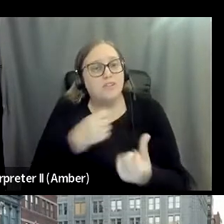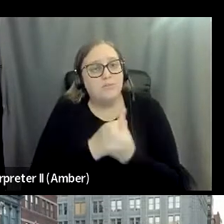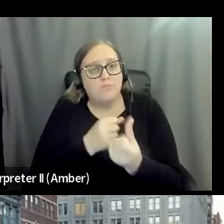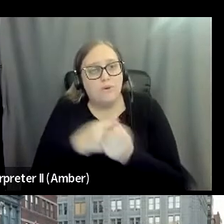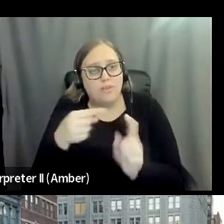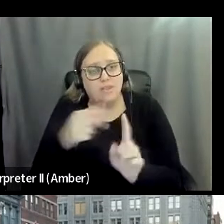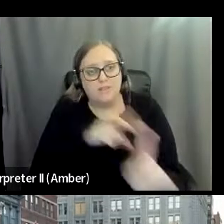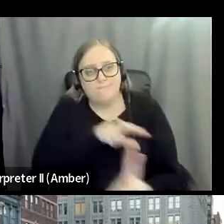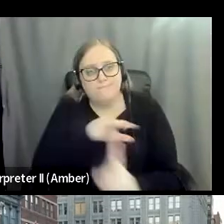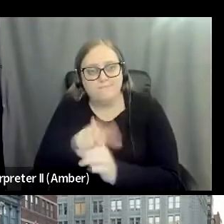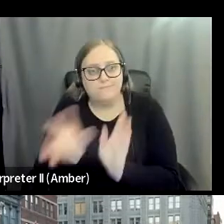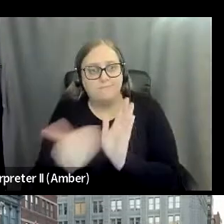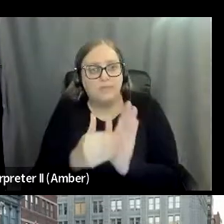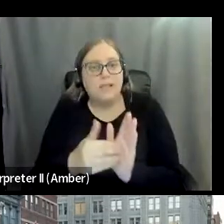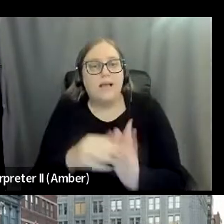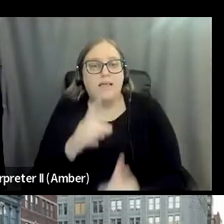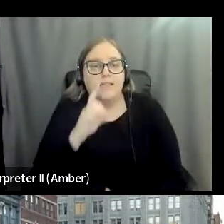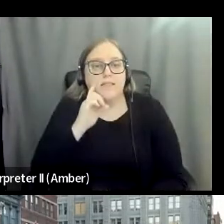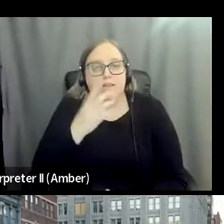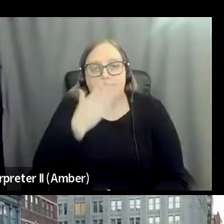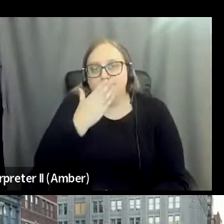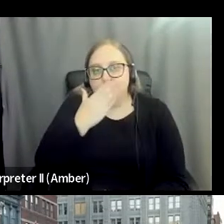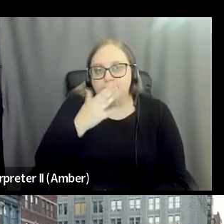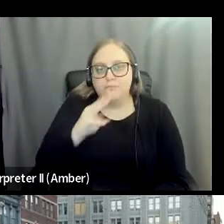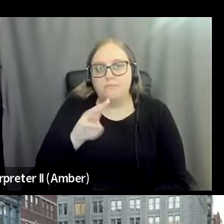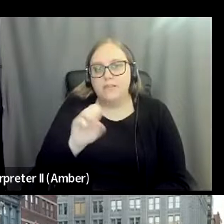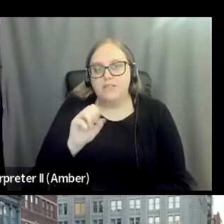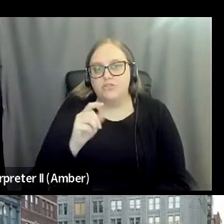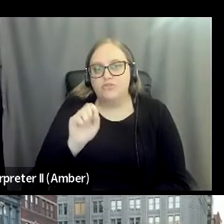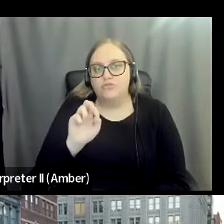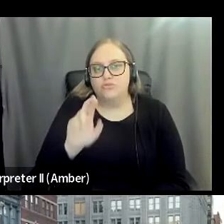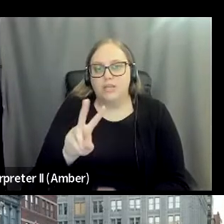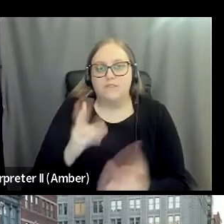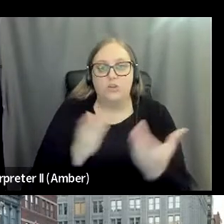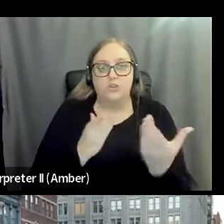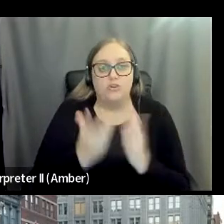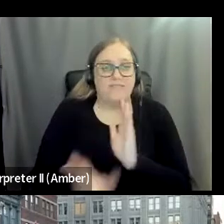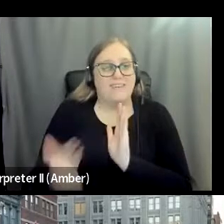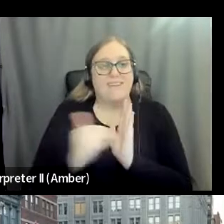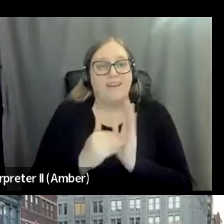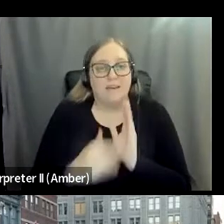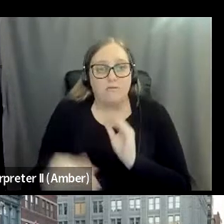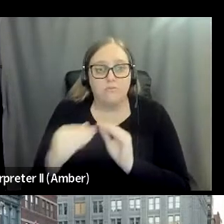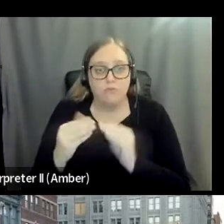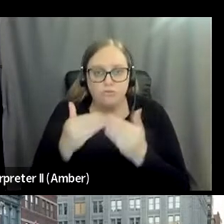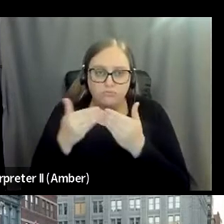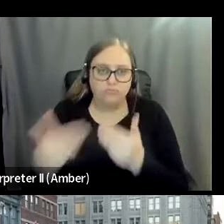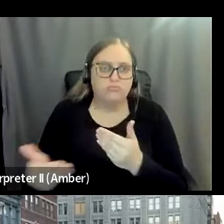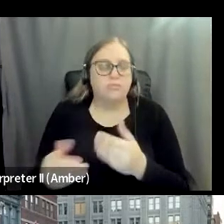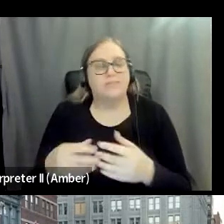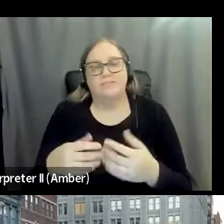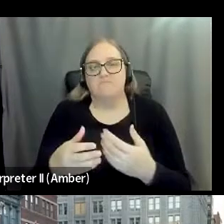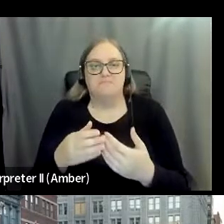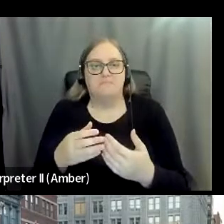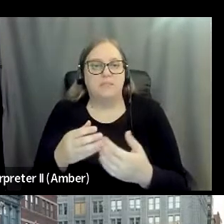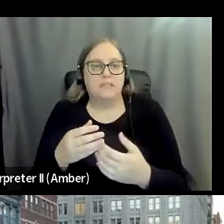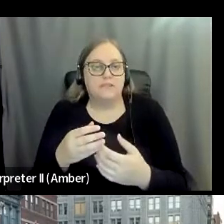reappointment, and I thank Ms. Shreve for being willing to serve further despite all that they have